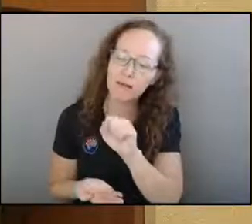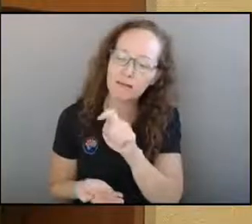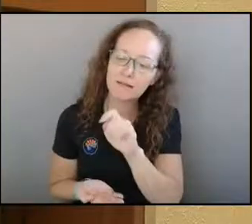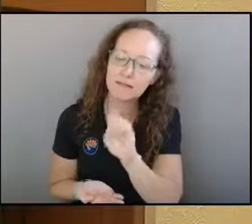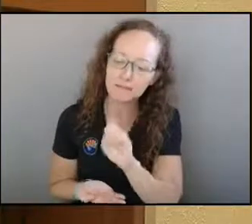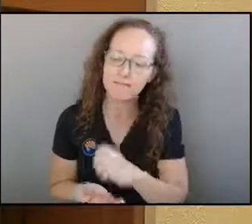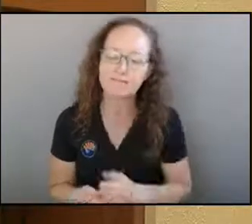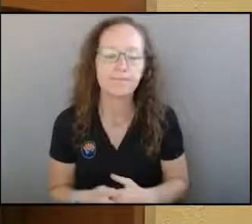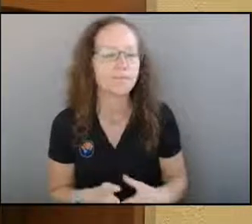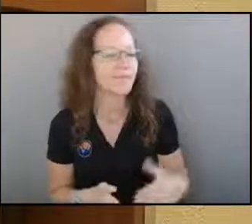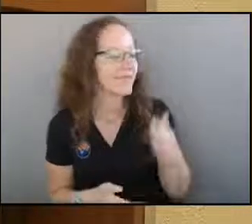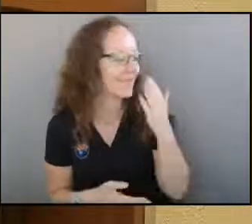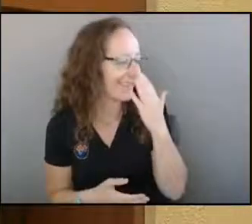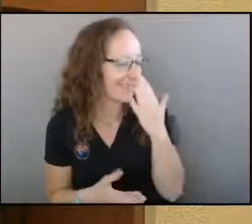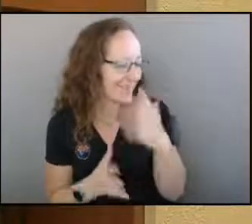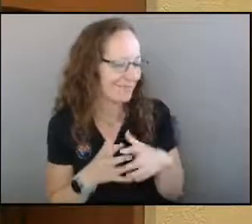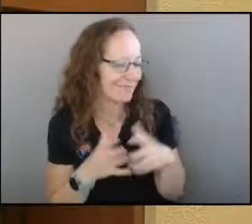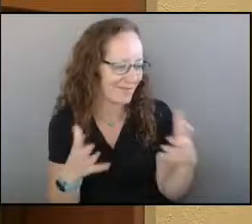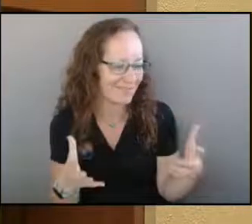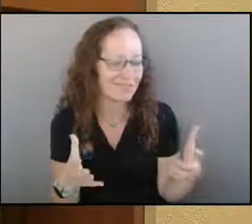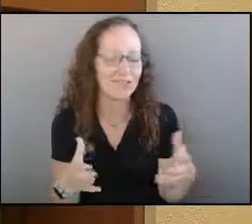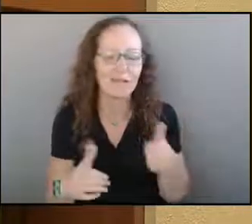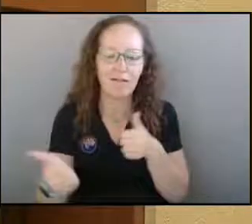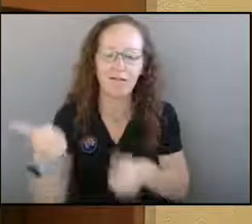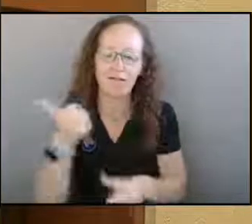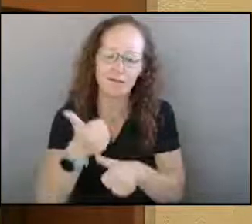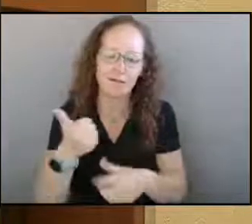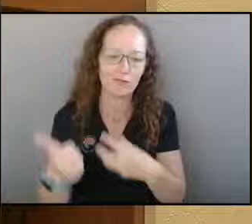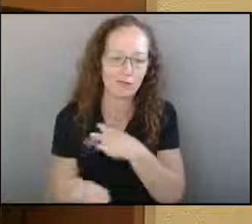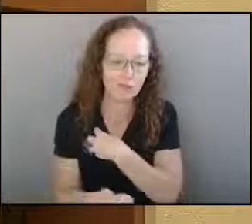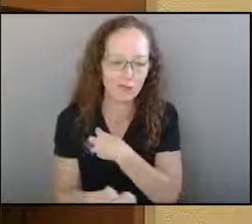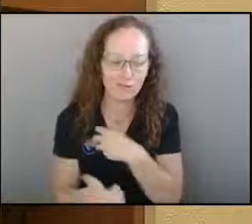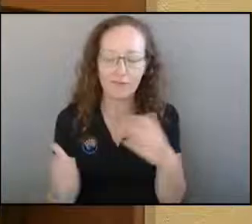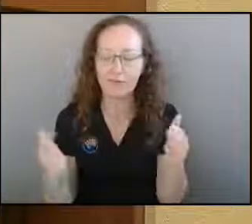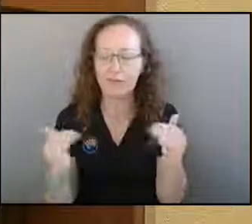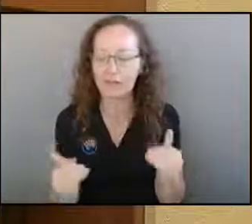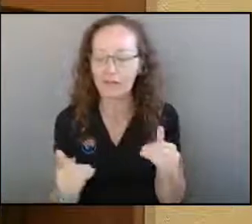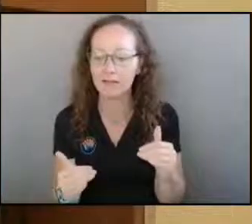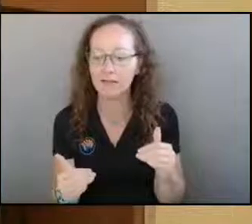Thank you very much, Under Sheriff. And up next, we have Taos